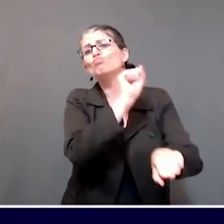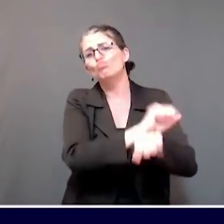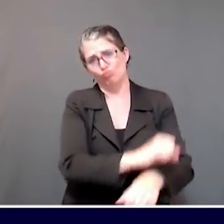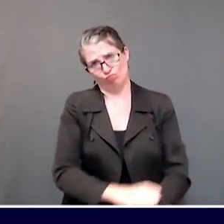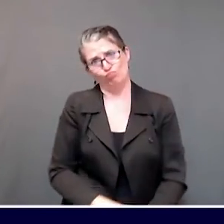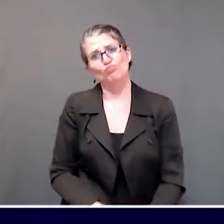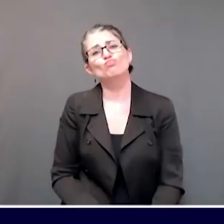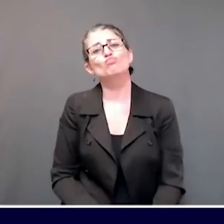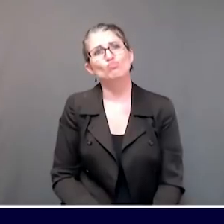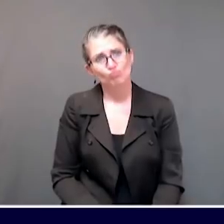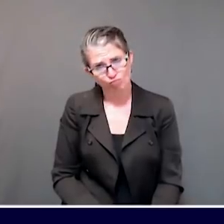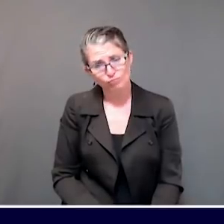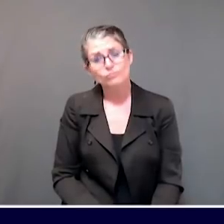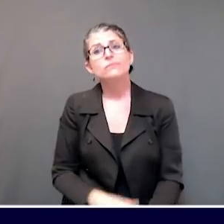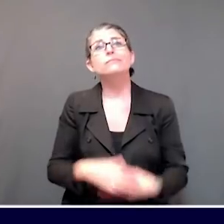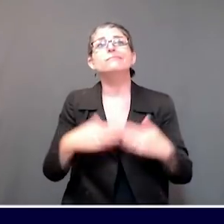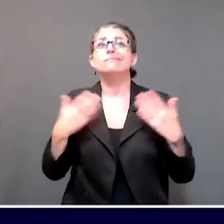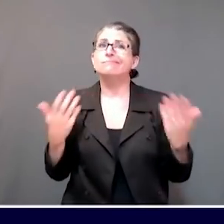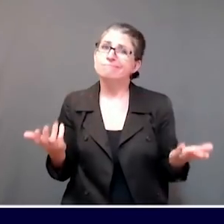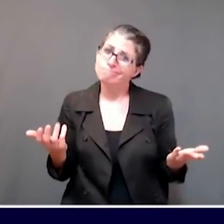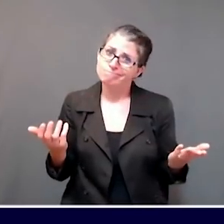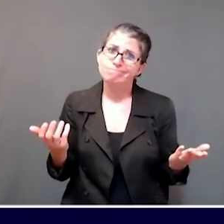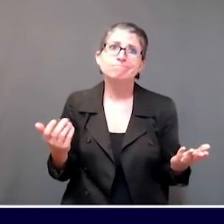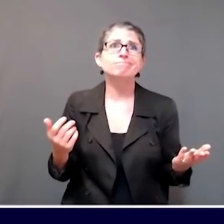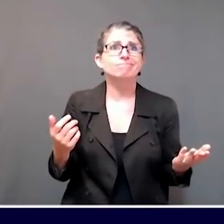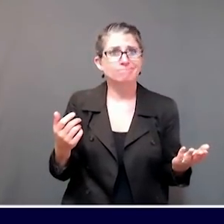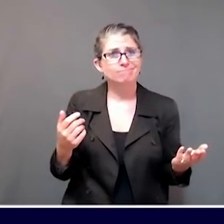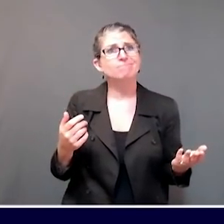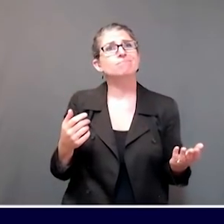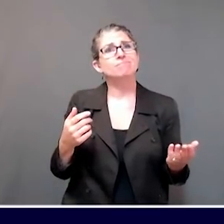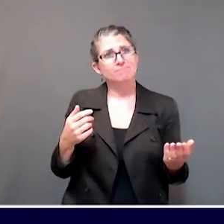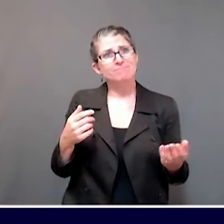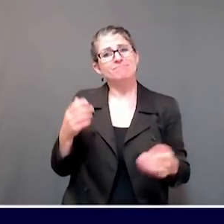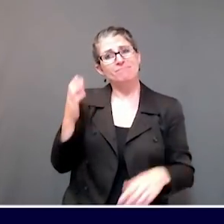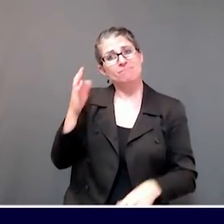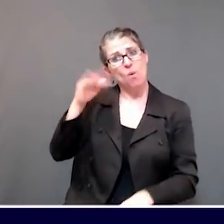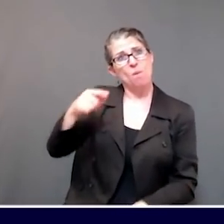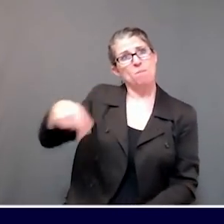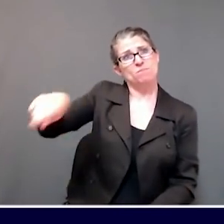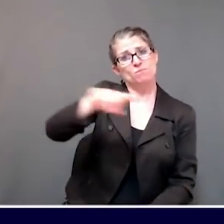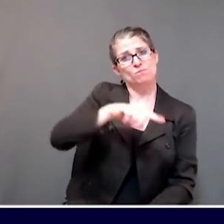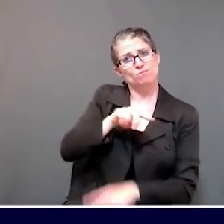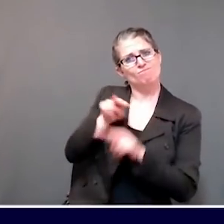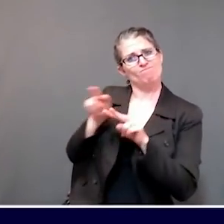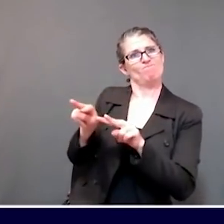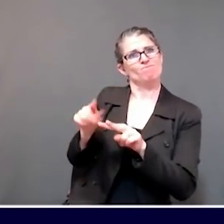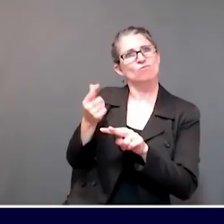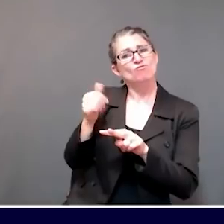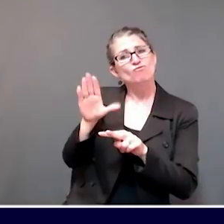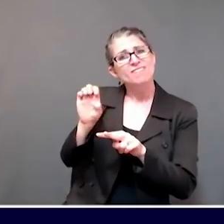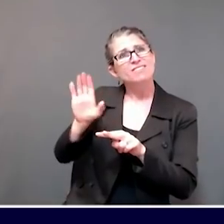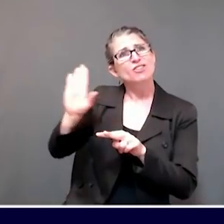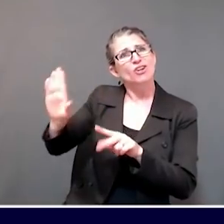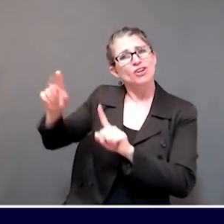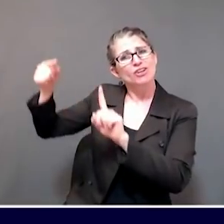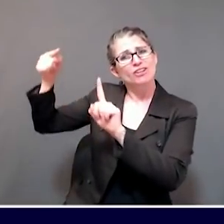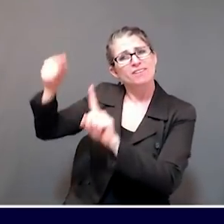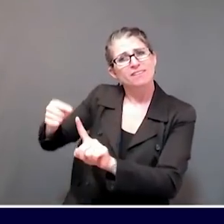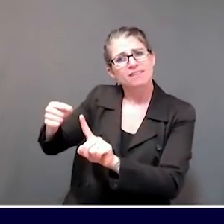lead, continuing to help each other all along the way. And it's a long road. It's a marathon, not a sprint, as we